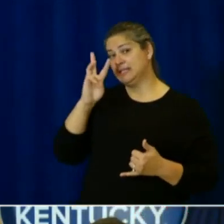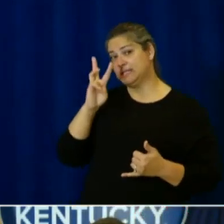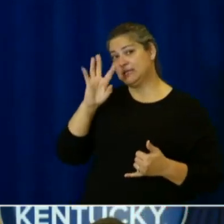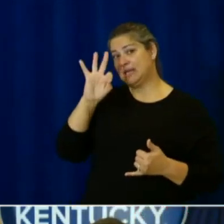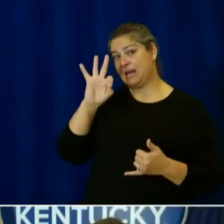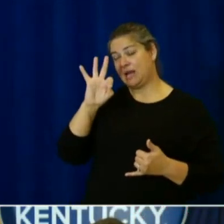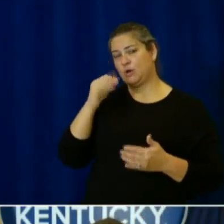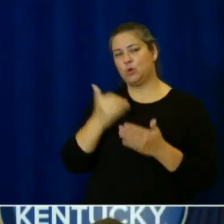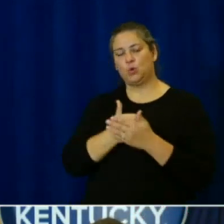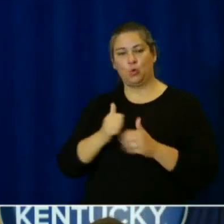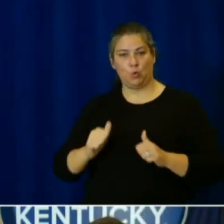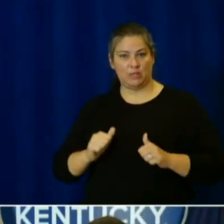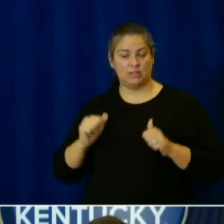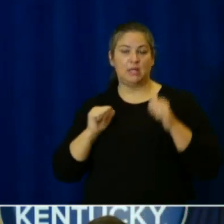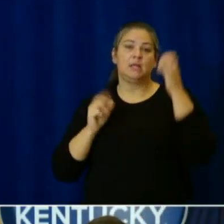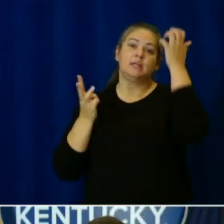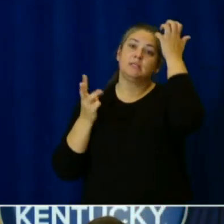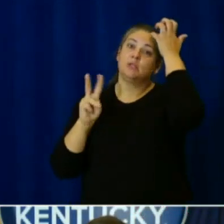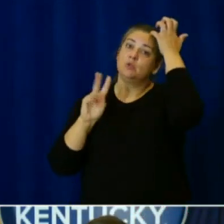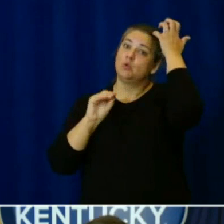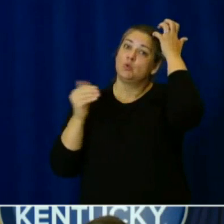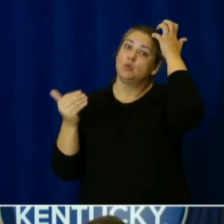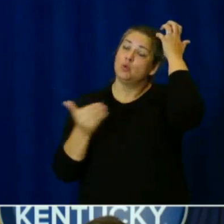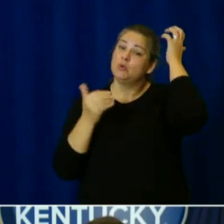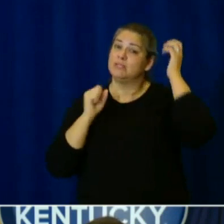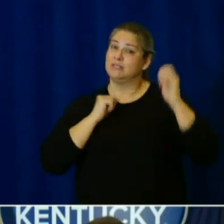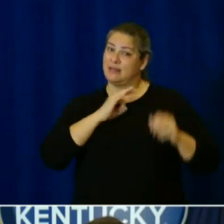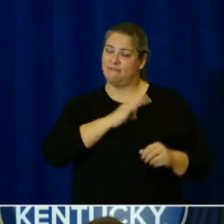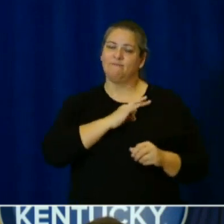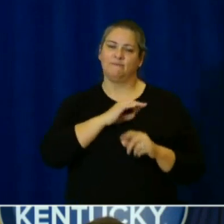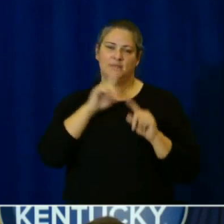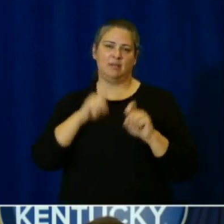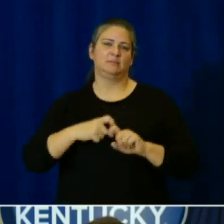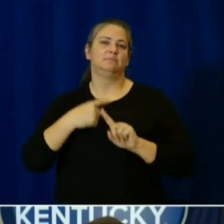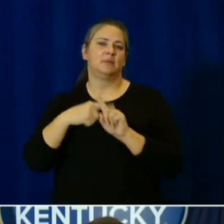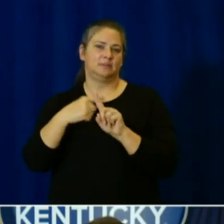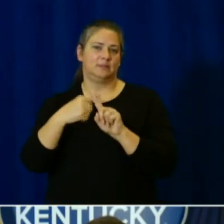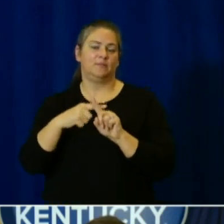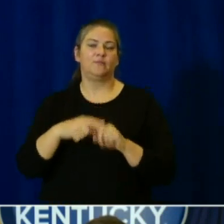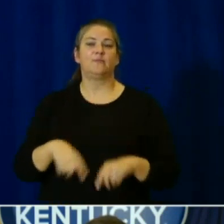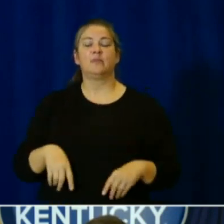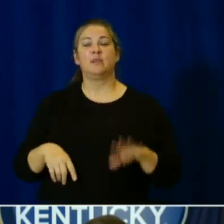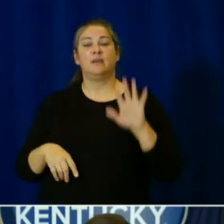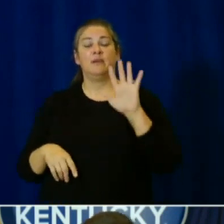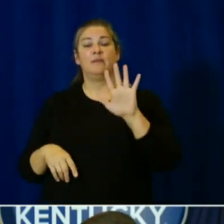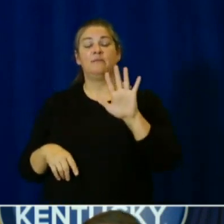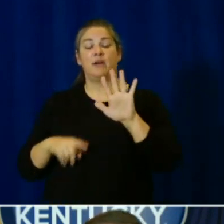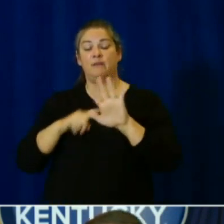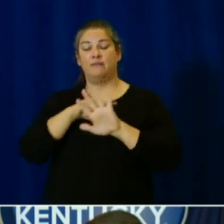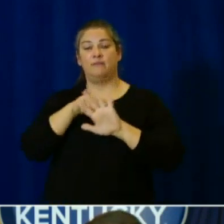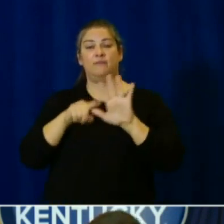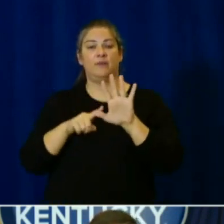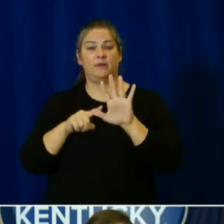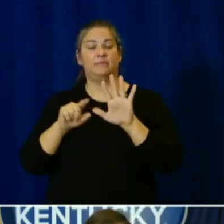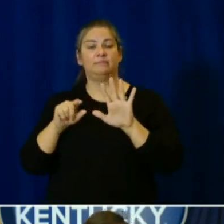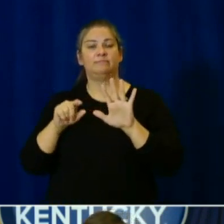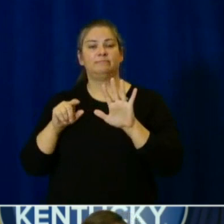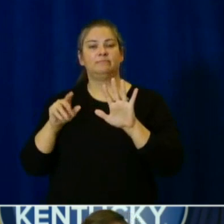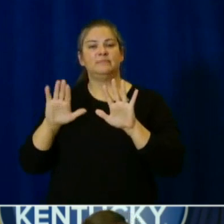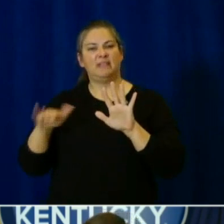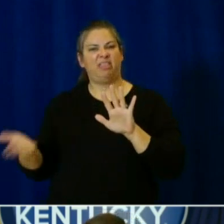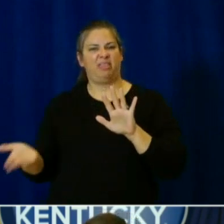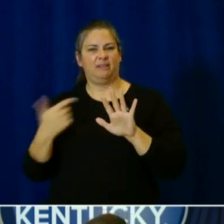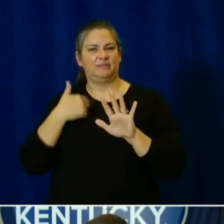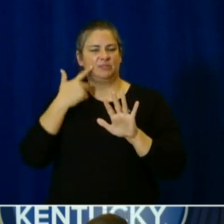69 new residents, 62 new staff testing positive, 5 additional deaths that we have